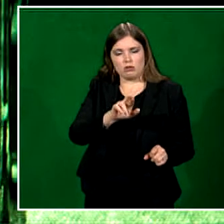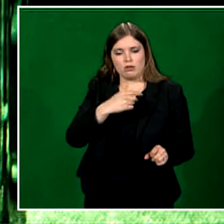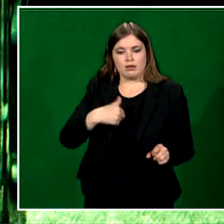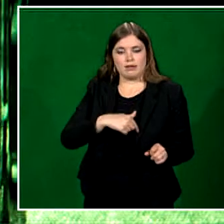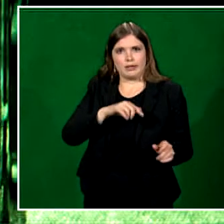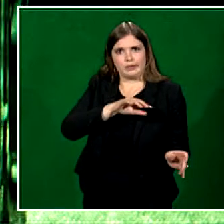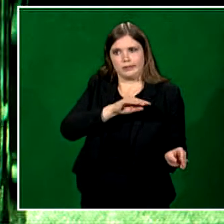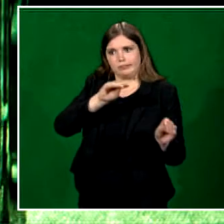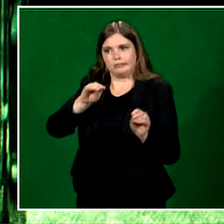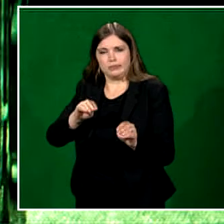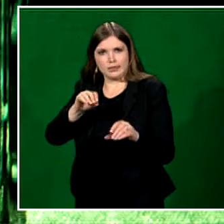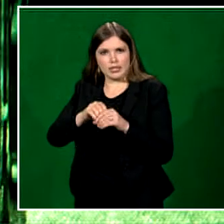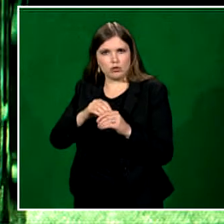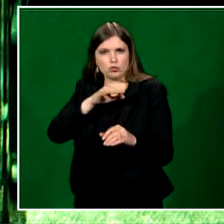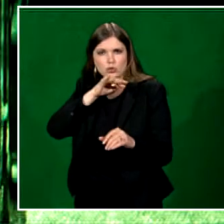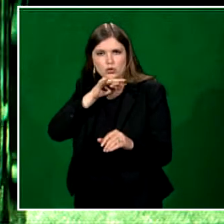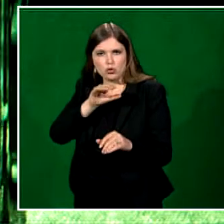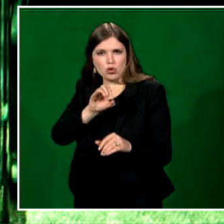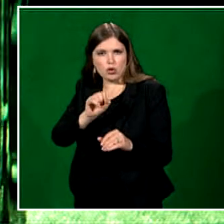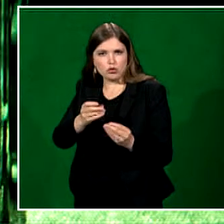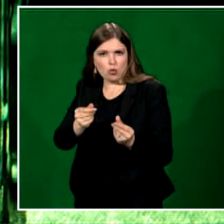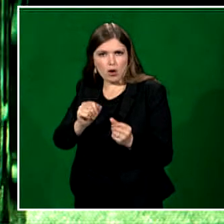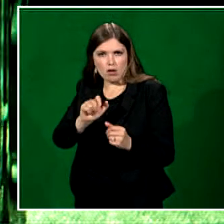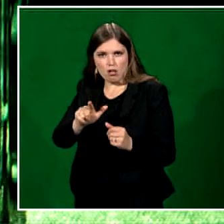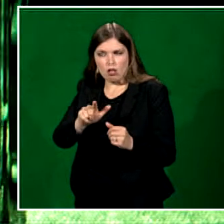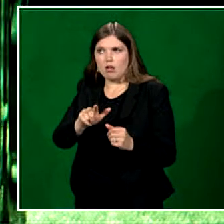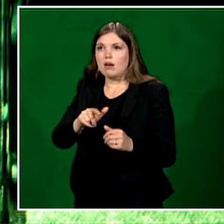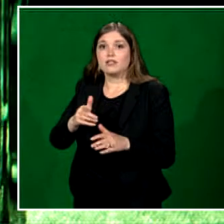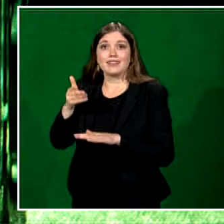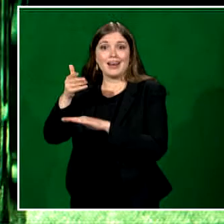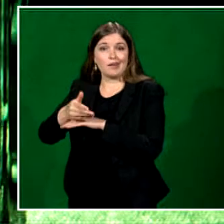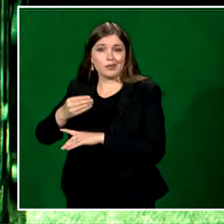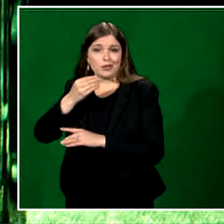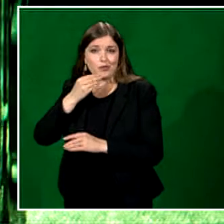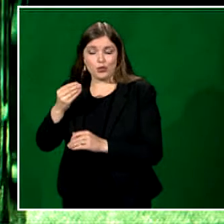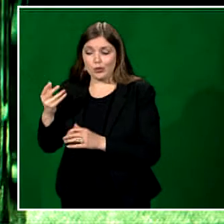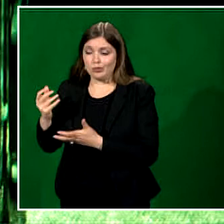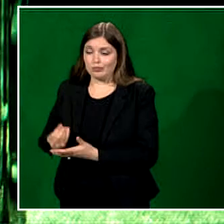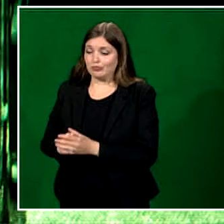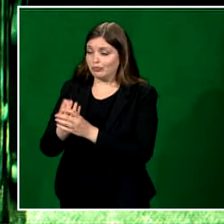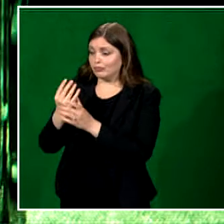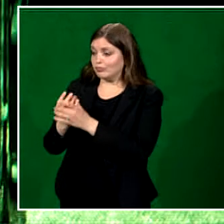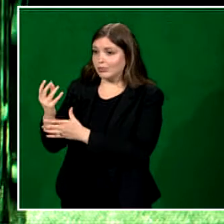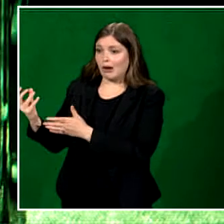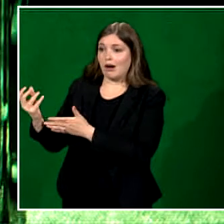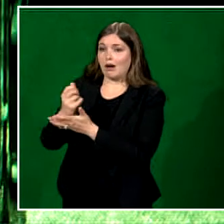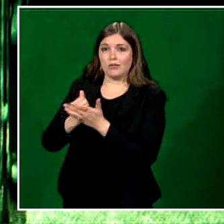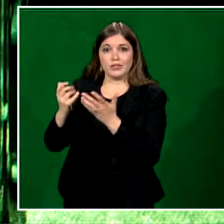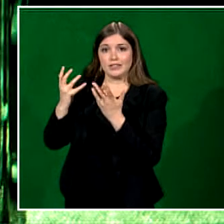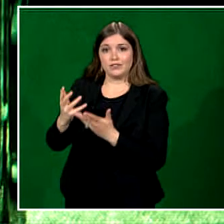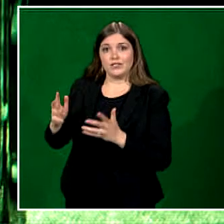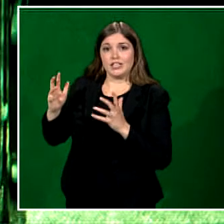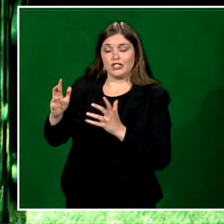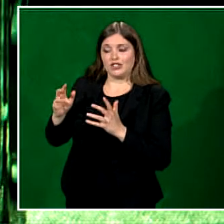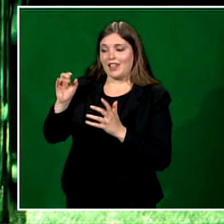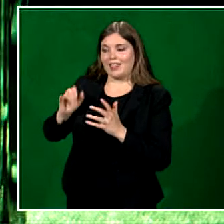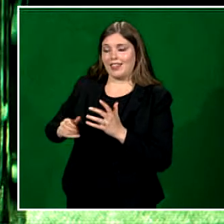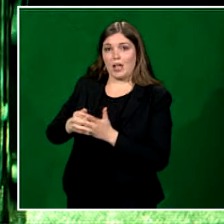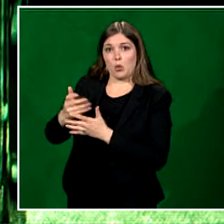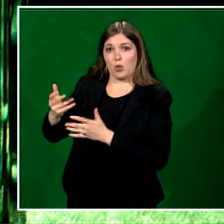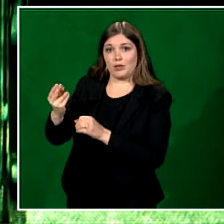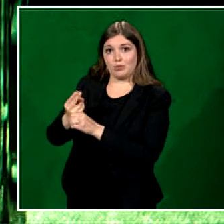crops are being matured and the fruit is being harvested, the waste will then be used. Then the process will start in a circular